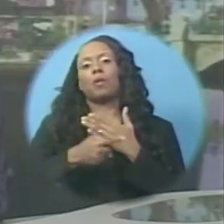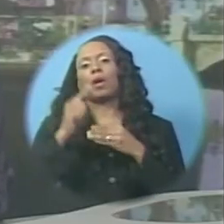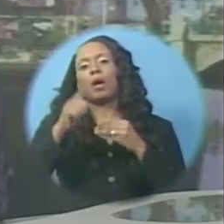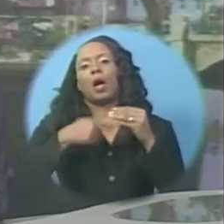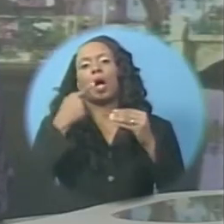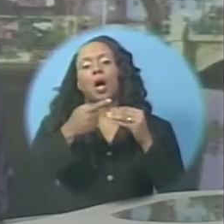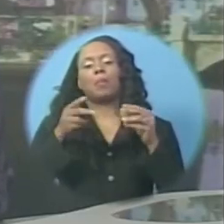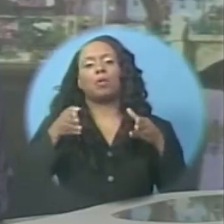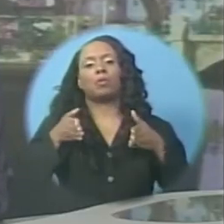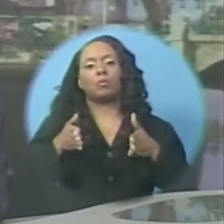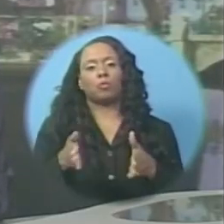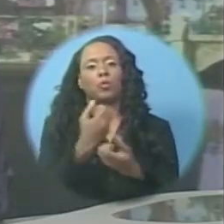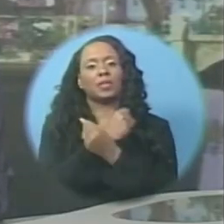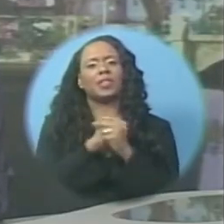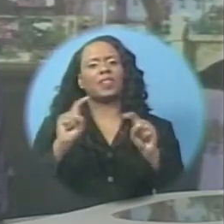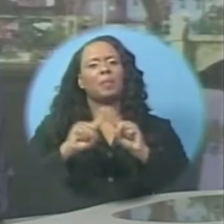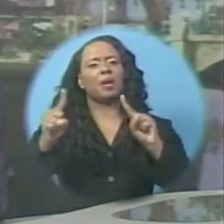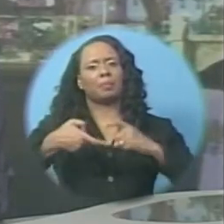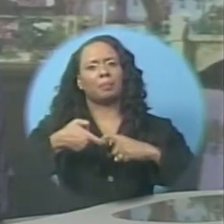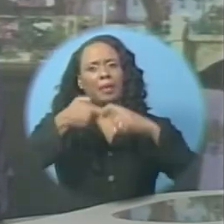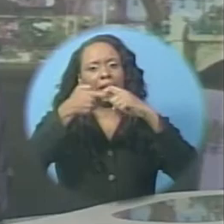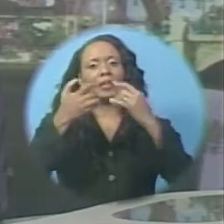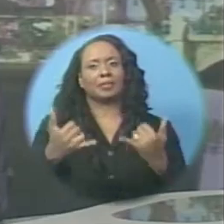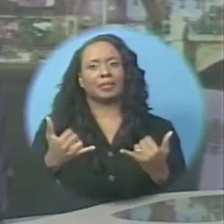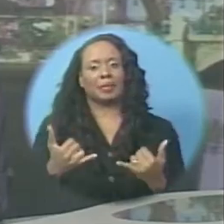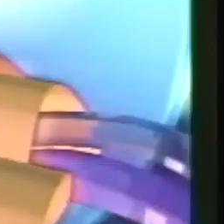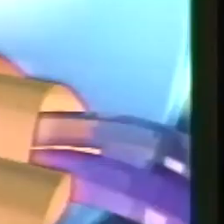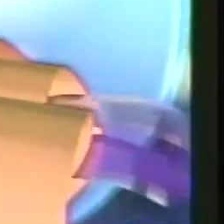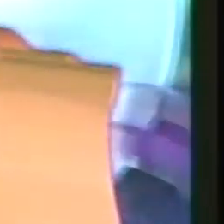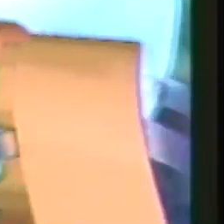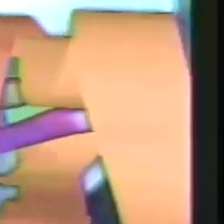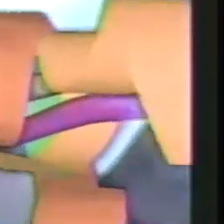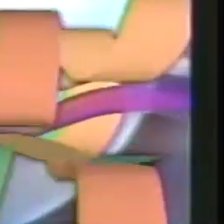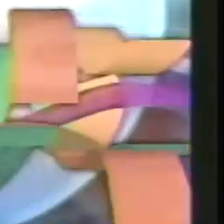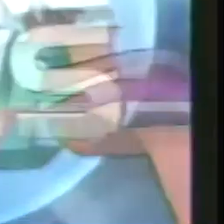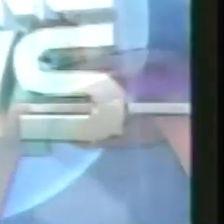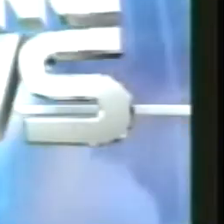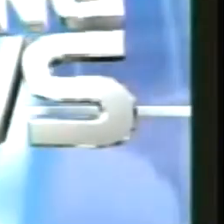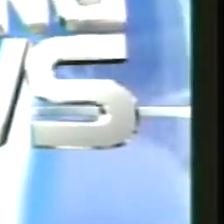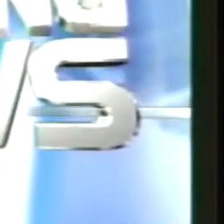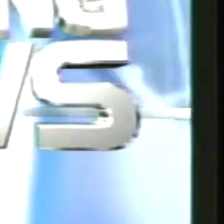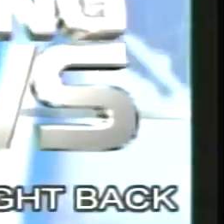about a new program aimed at road safety. Stay with us.